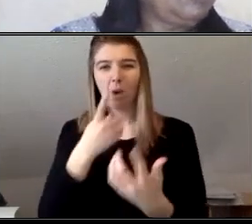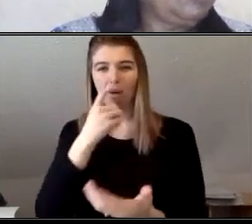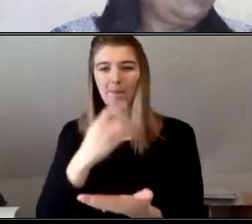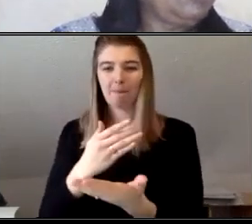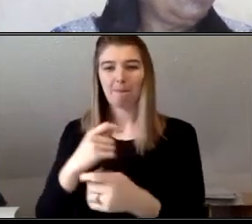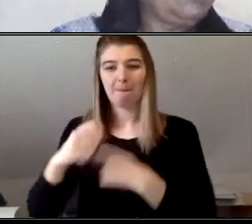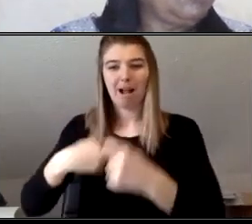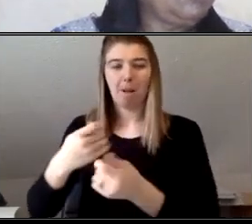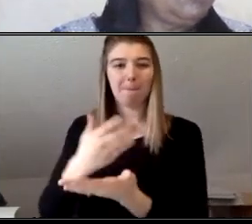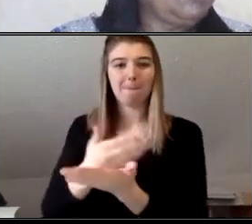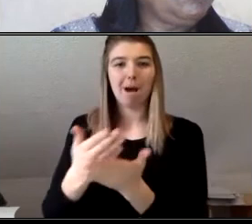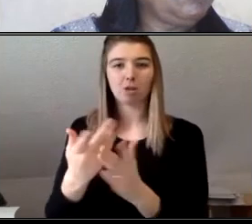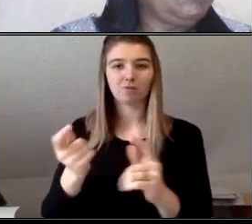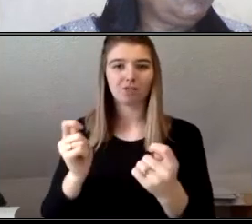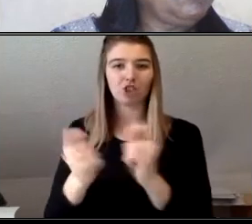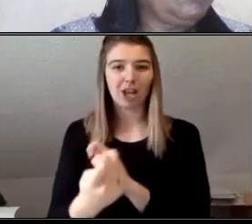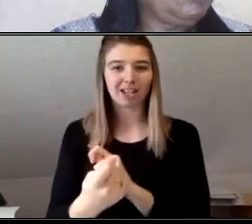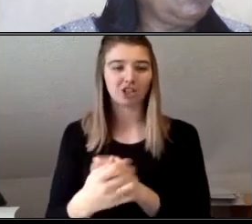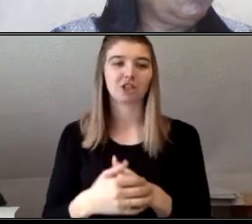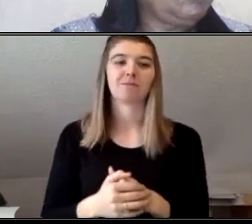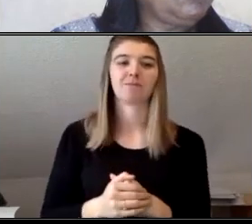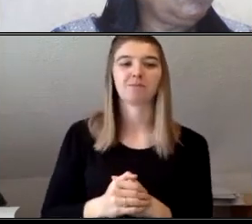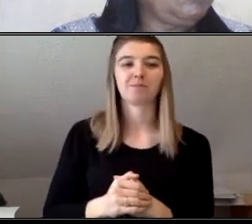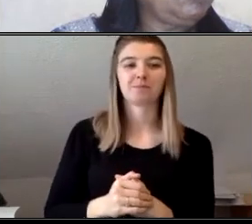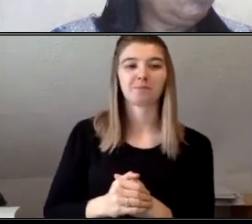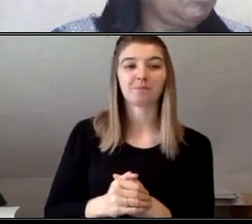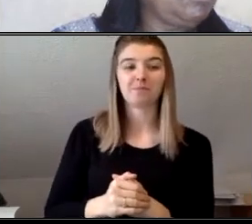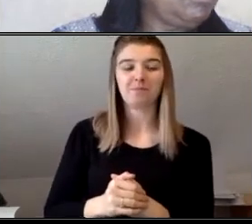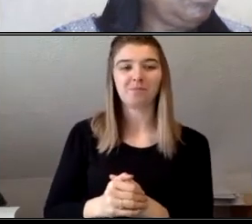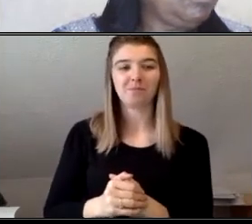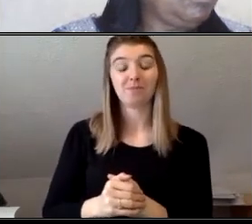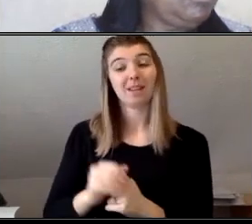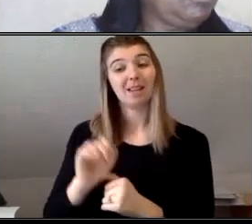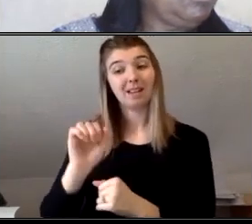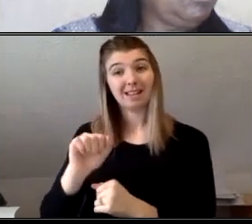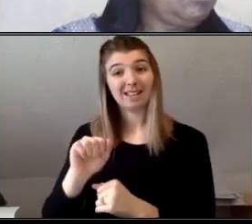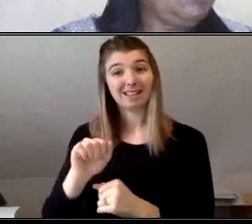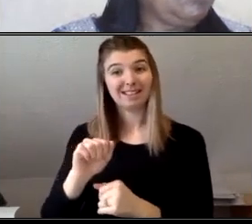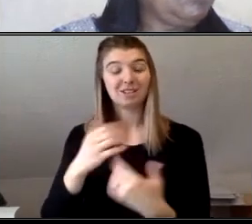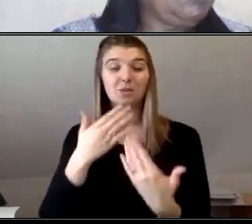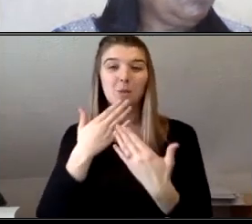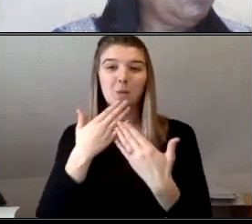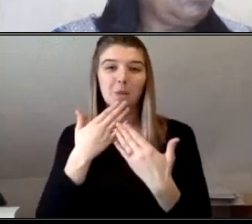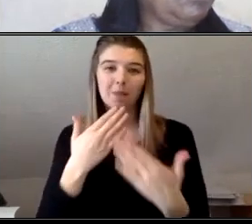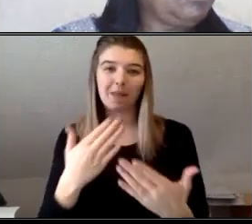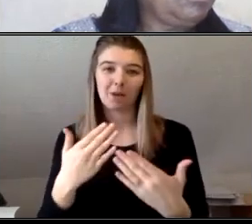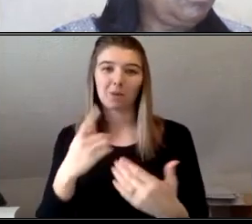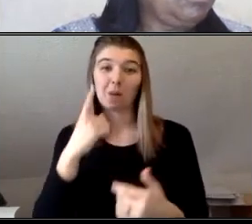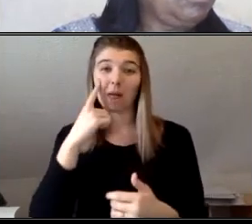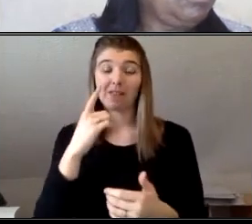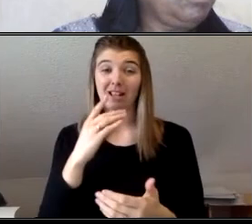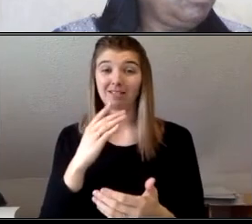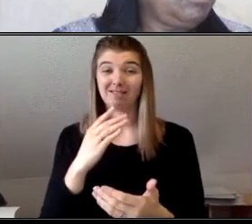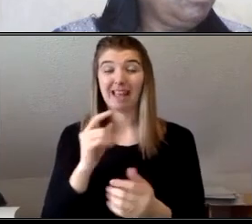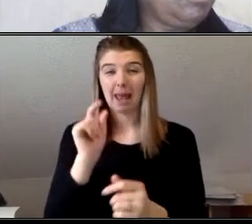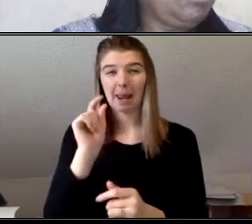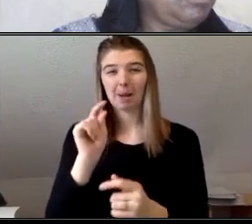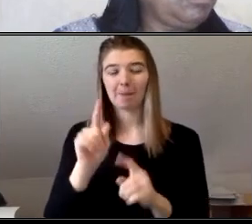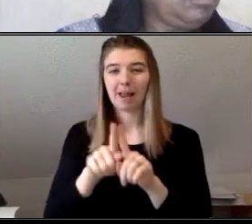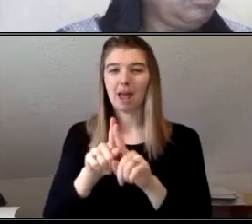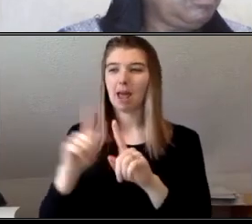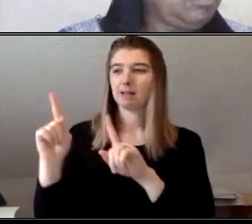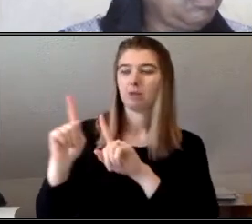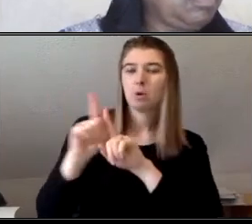Yeah, thank you. So I think I mentioned a little bit having mentors and advisors, and I think that's a